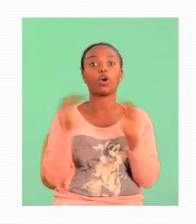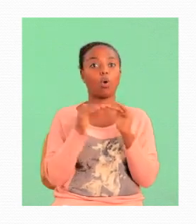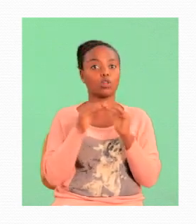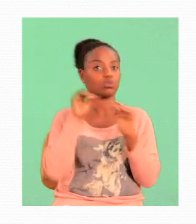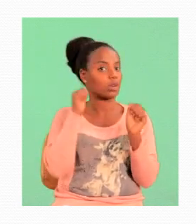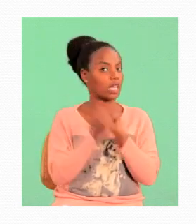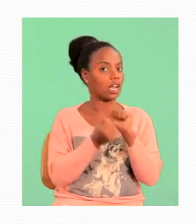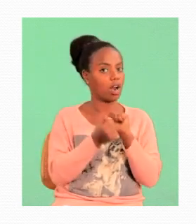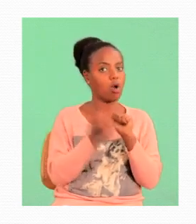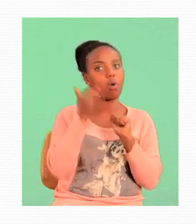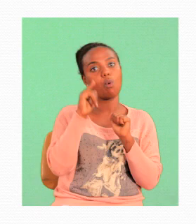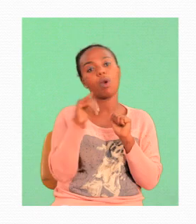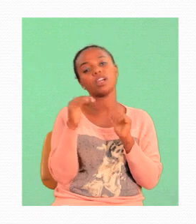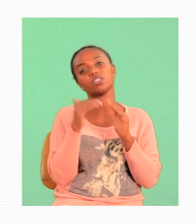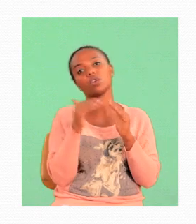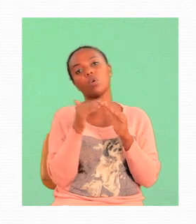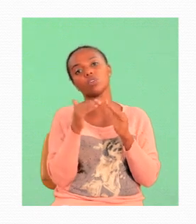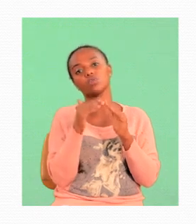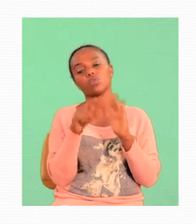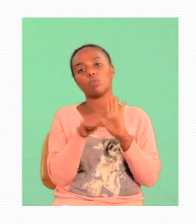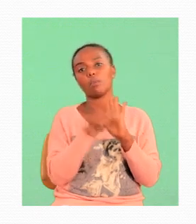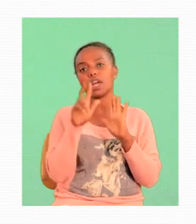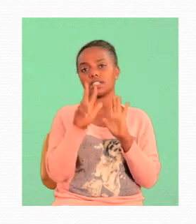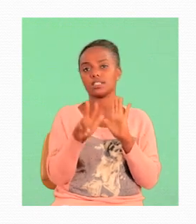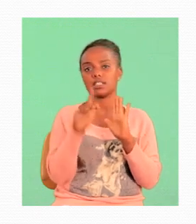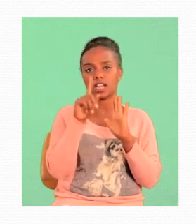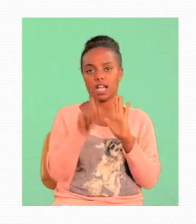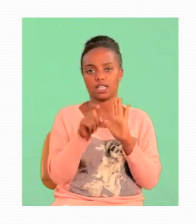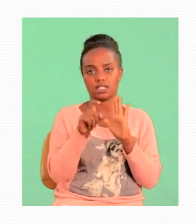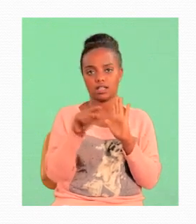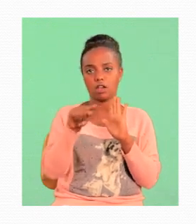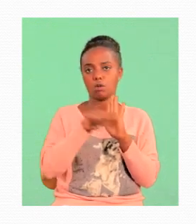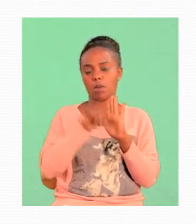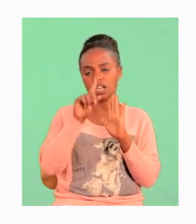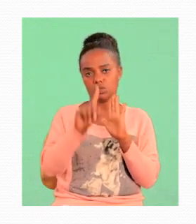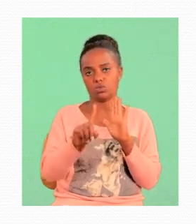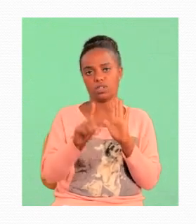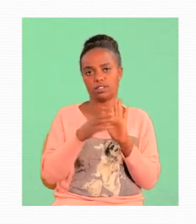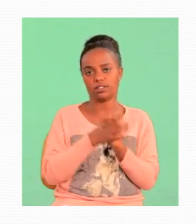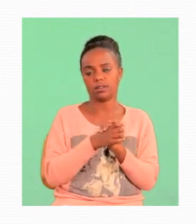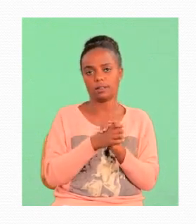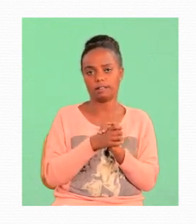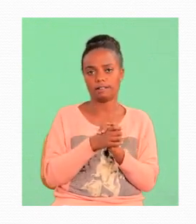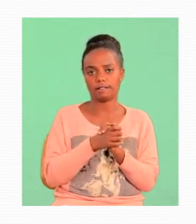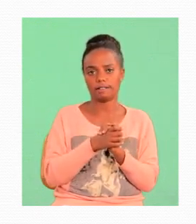y is equal to minus 3x minus 1.